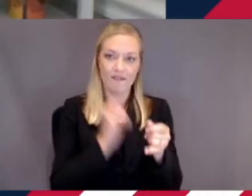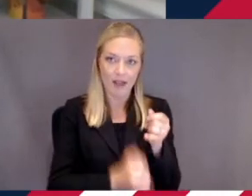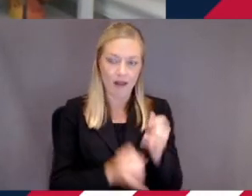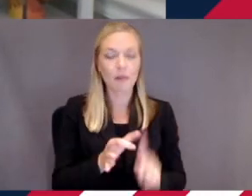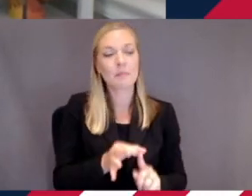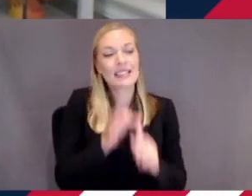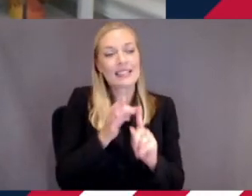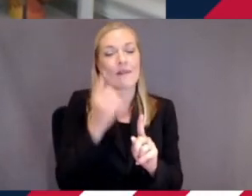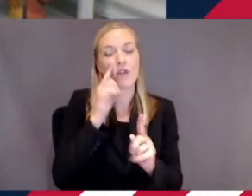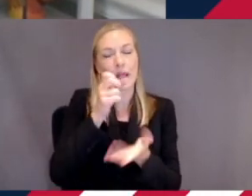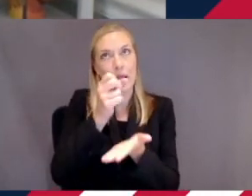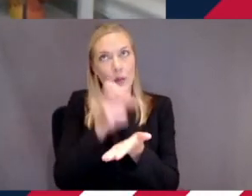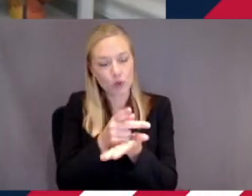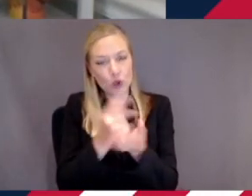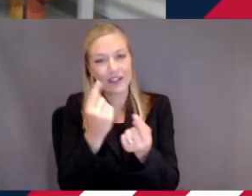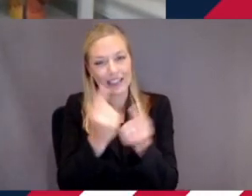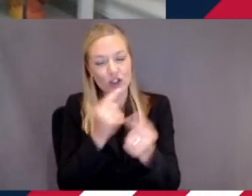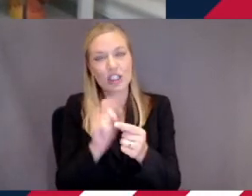their approval.